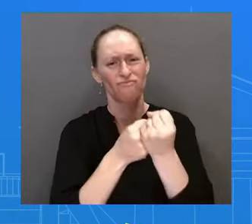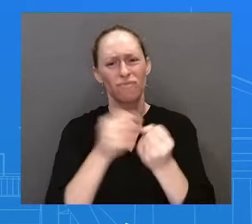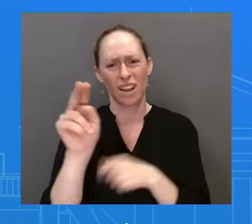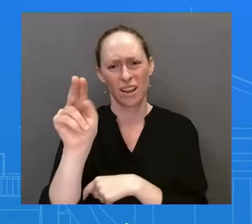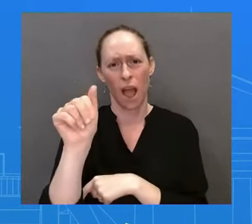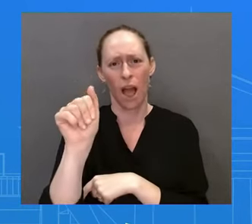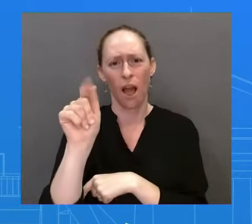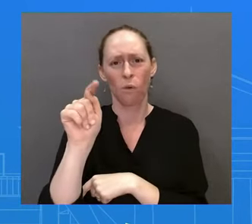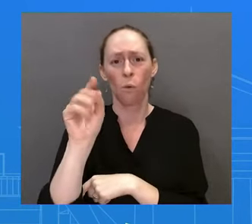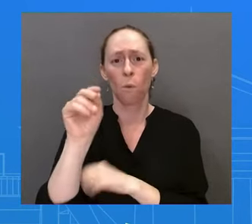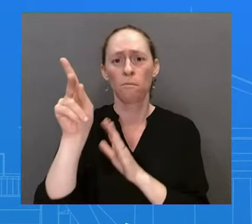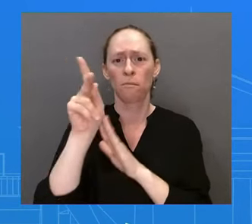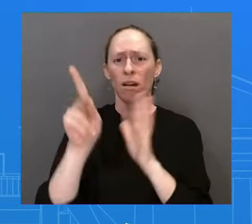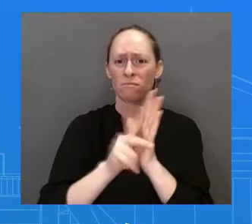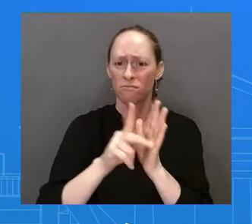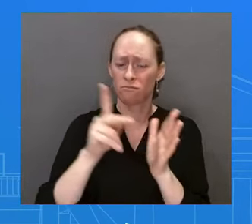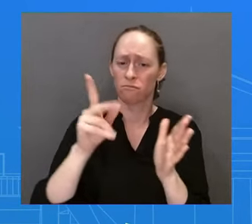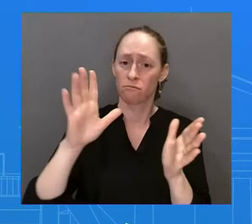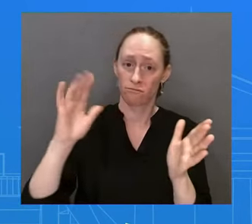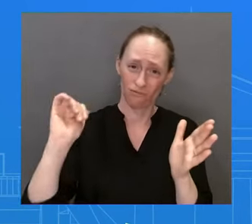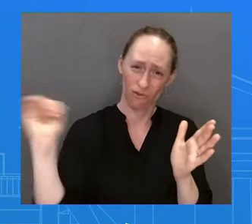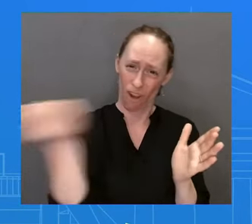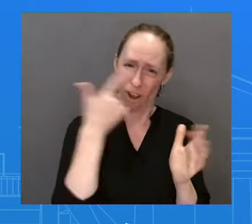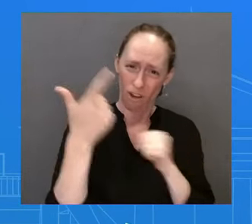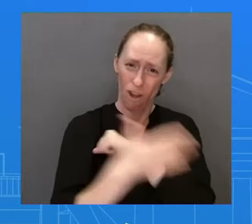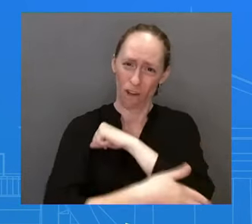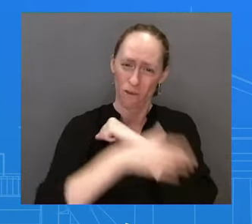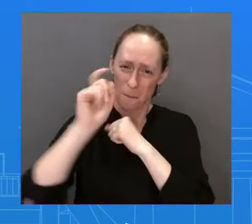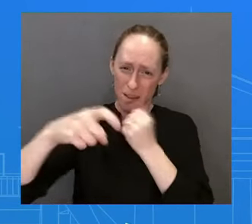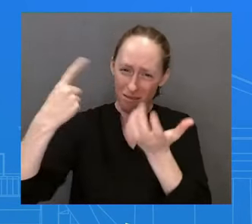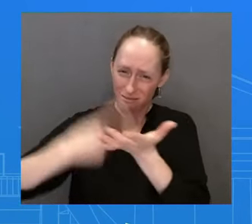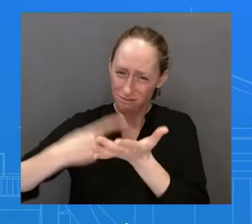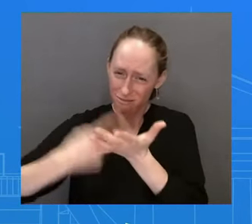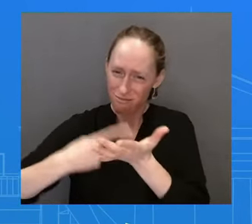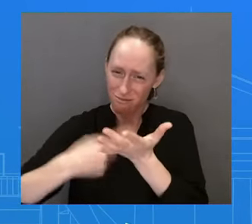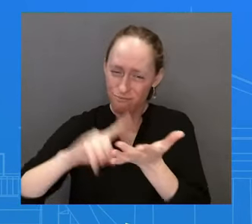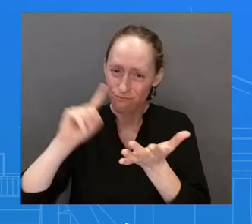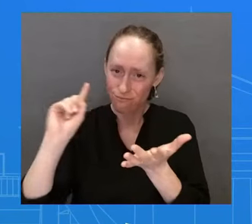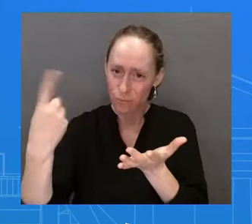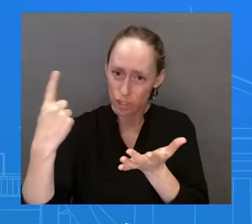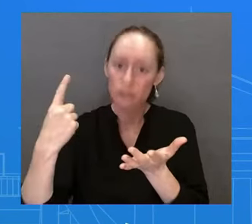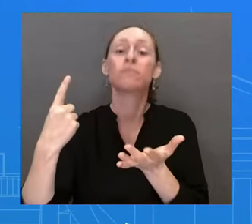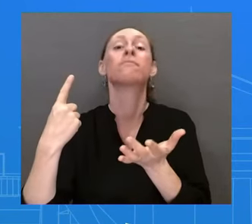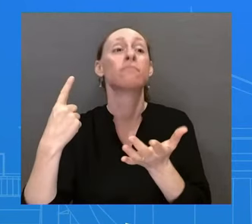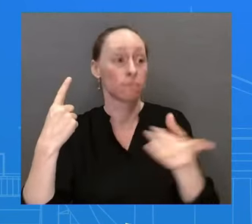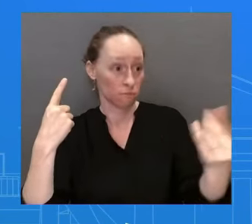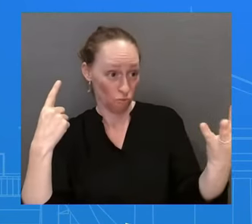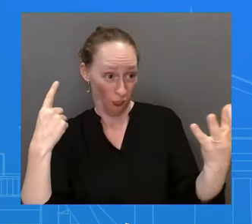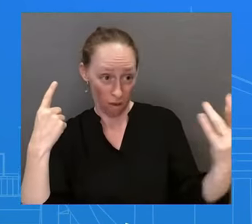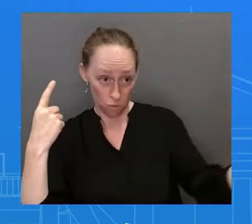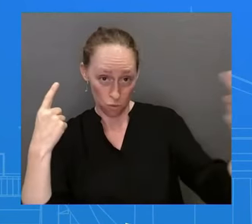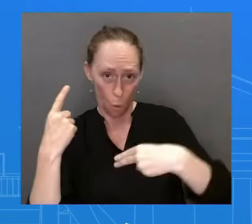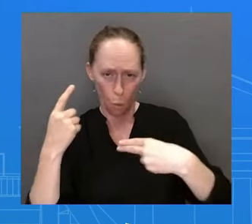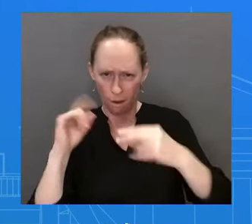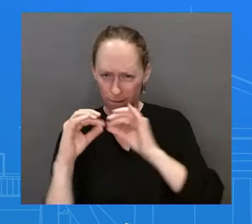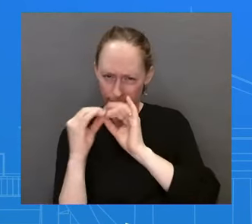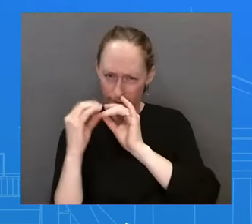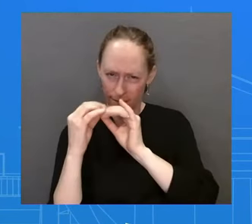question. However, we have talked about and we are continuing to talk to the Ukrainians